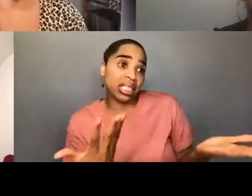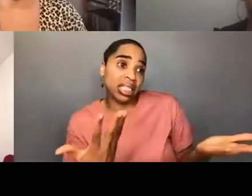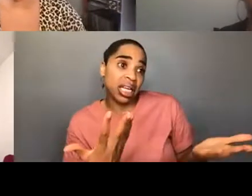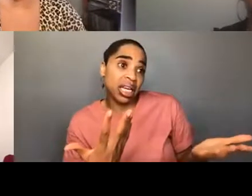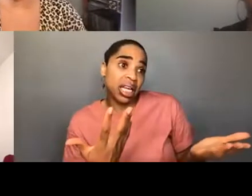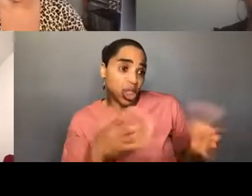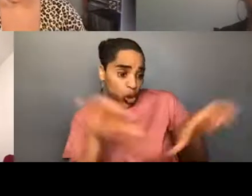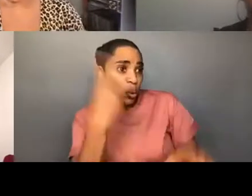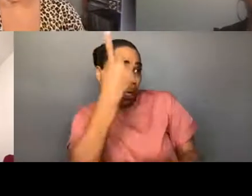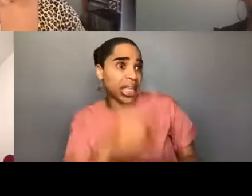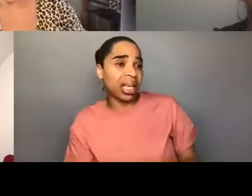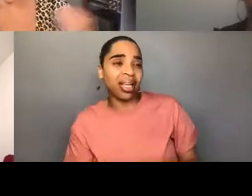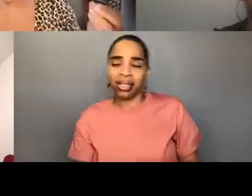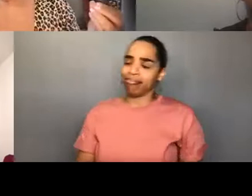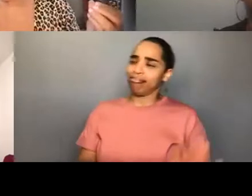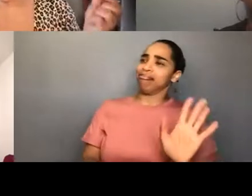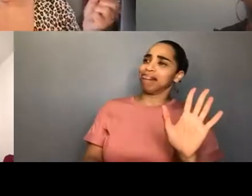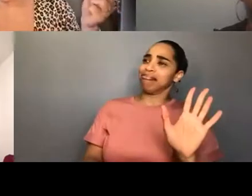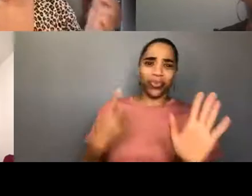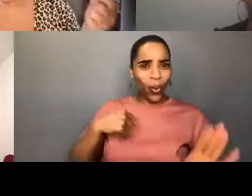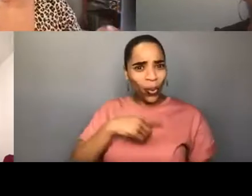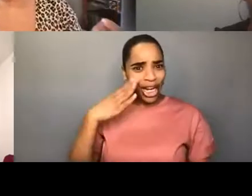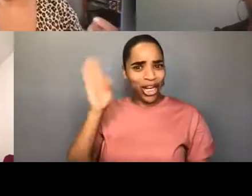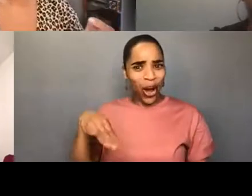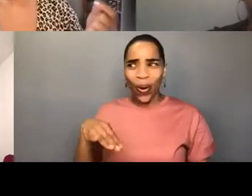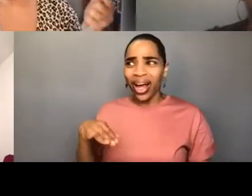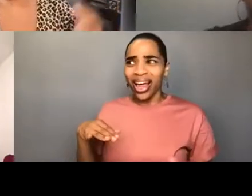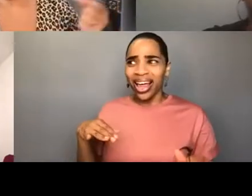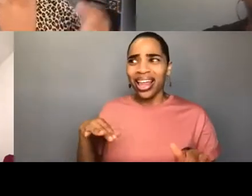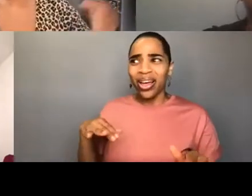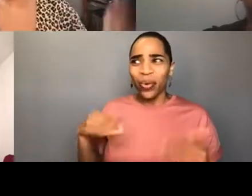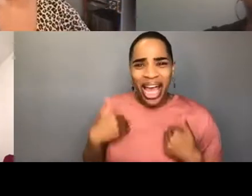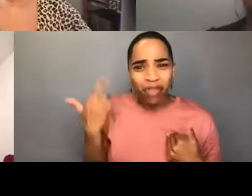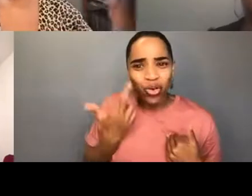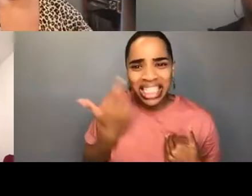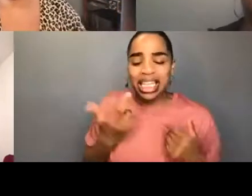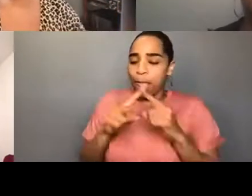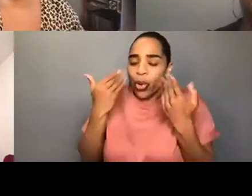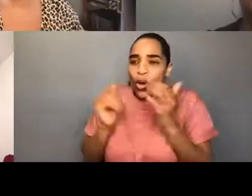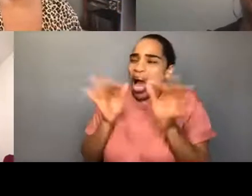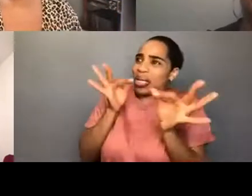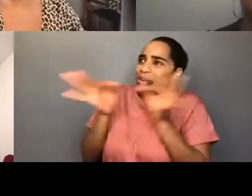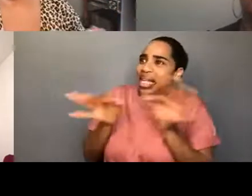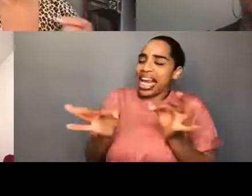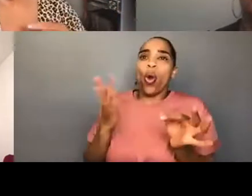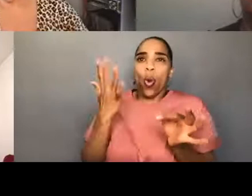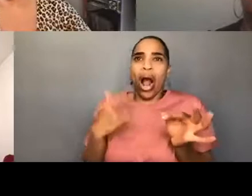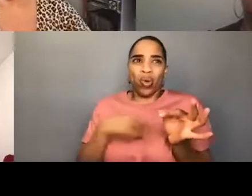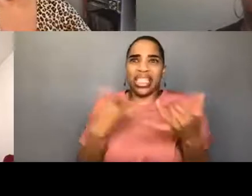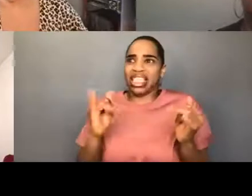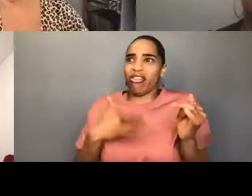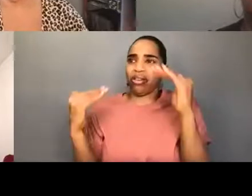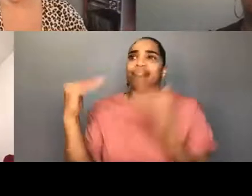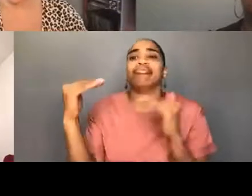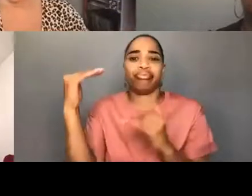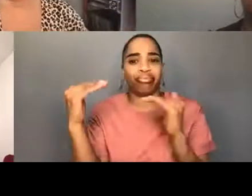just doing something with that? And we know that there's a reason, but we can't actually articulate what those reasons are. And I wanted